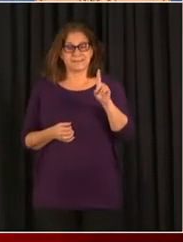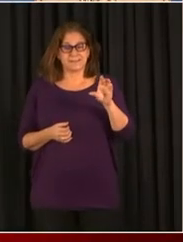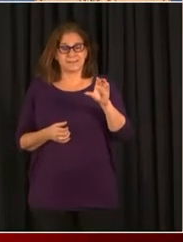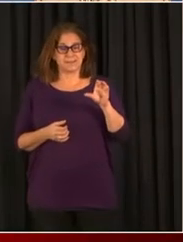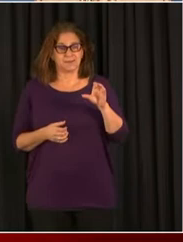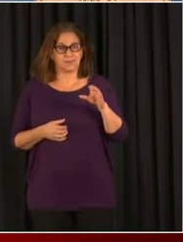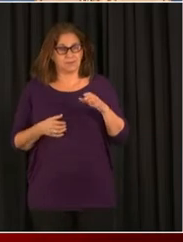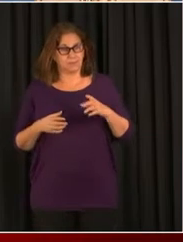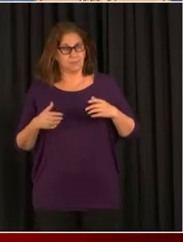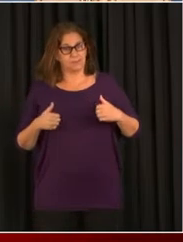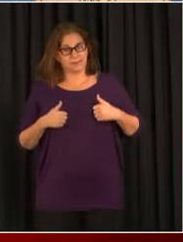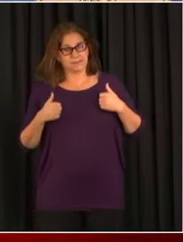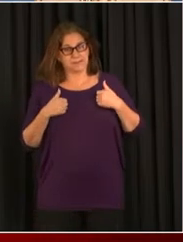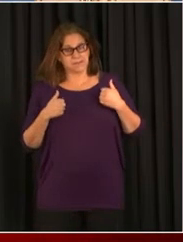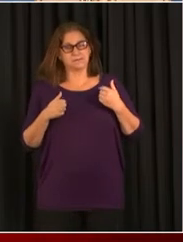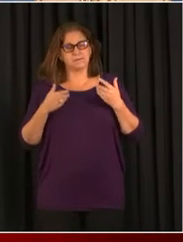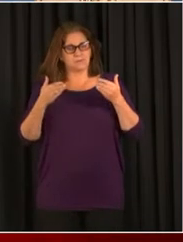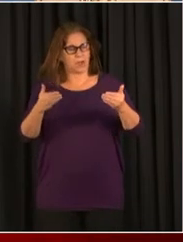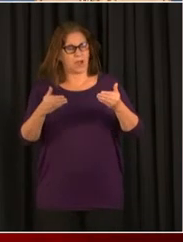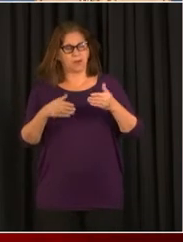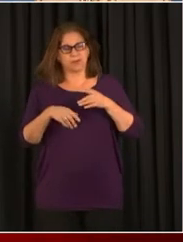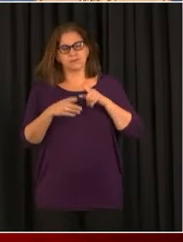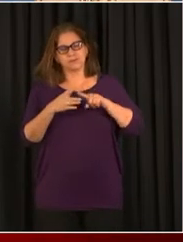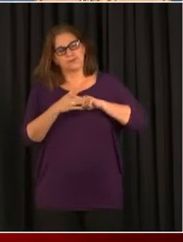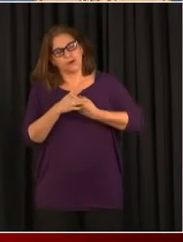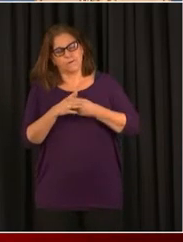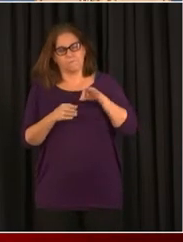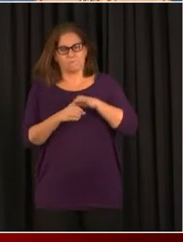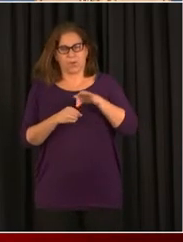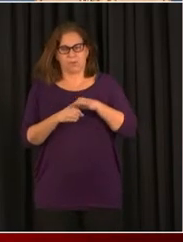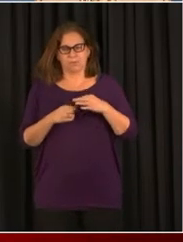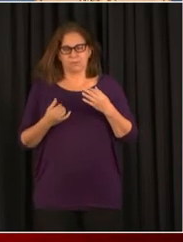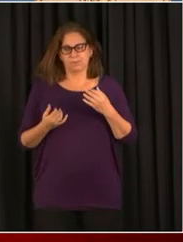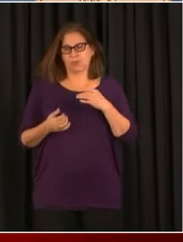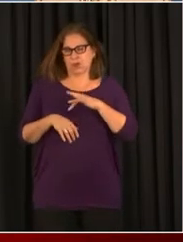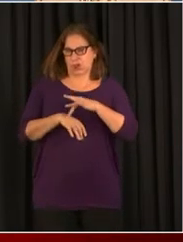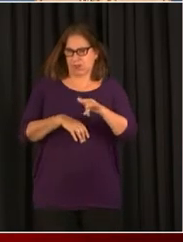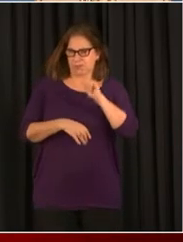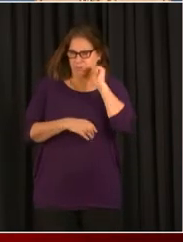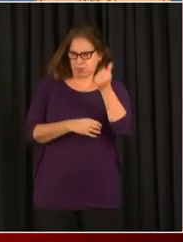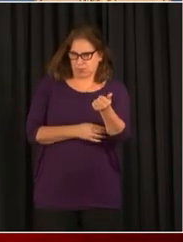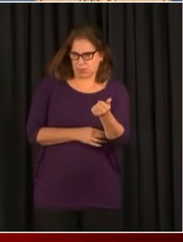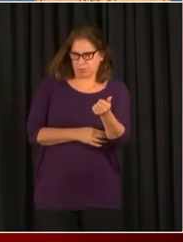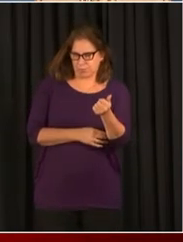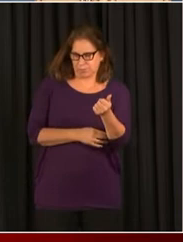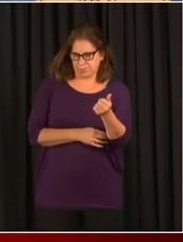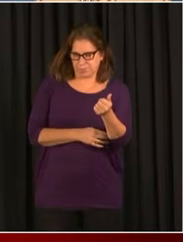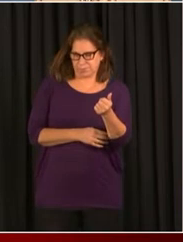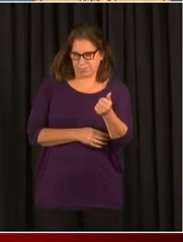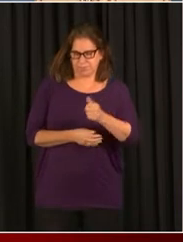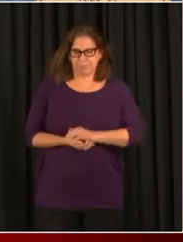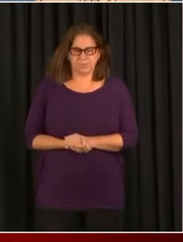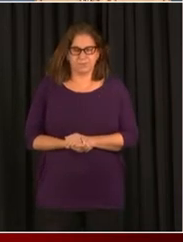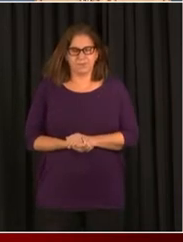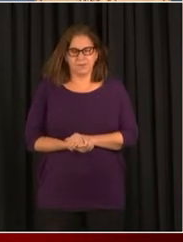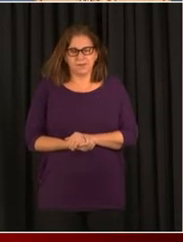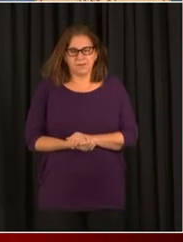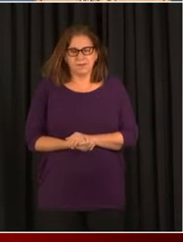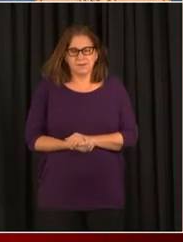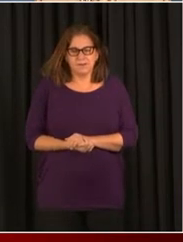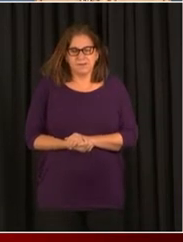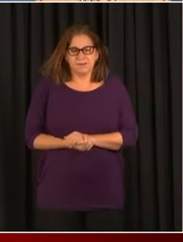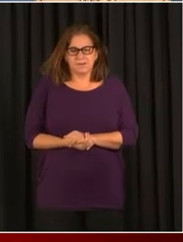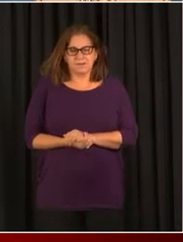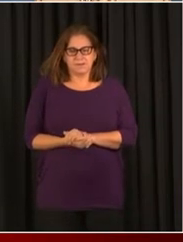early voting, I should say, begins tomorrow in the district. Of course, many Washingtonians have already returned